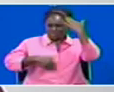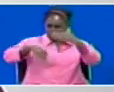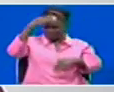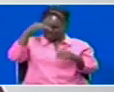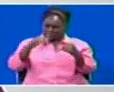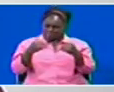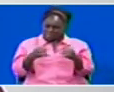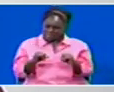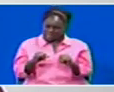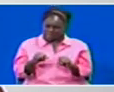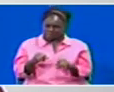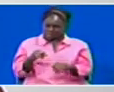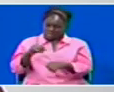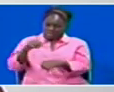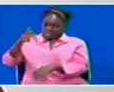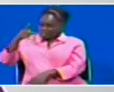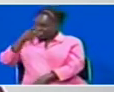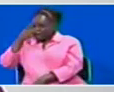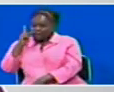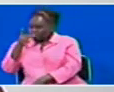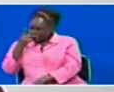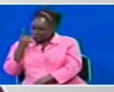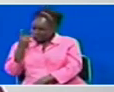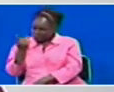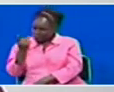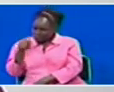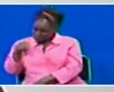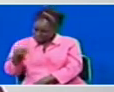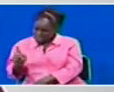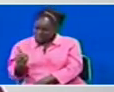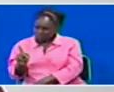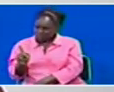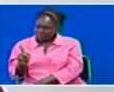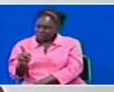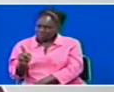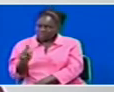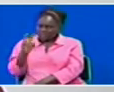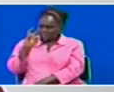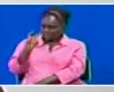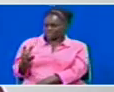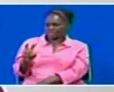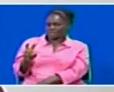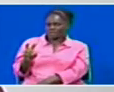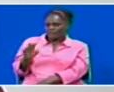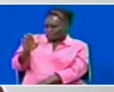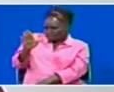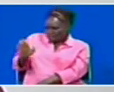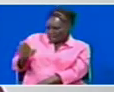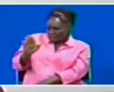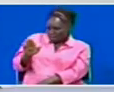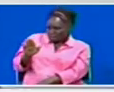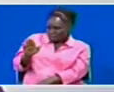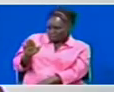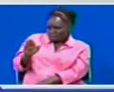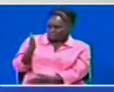you find Kalonzo Musyoka saying that he has sent his request